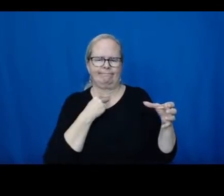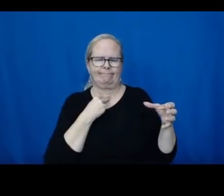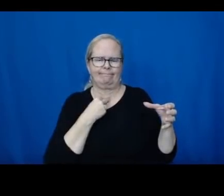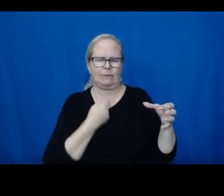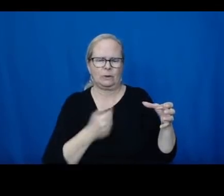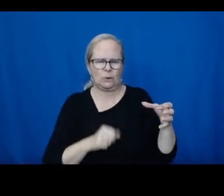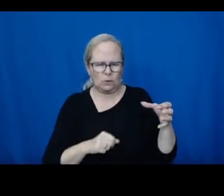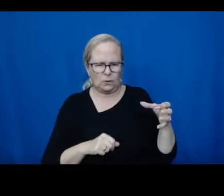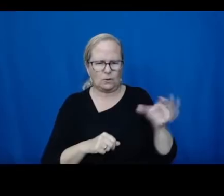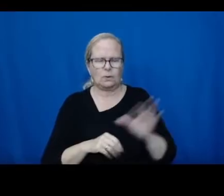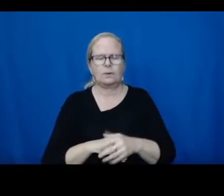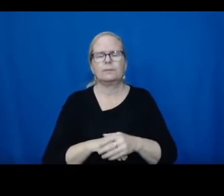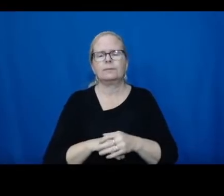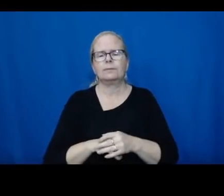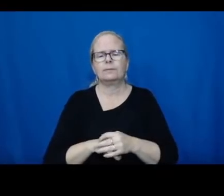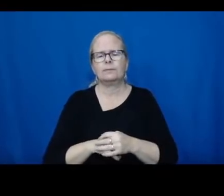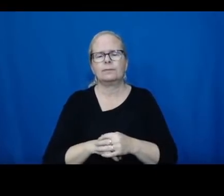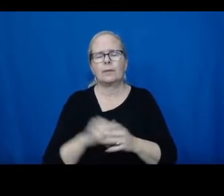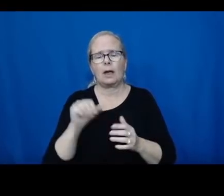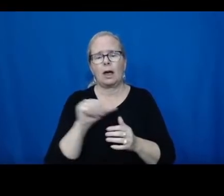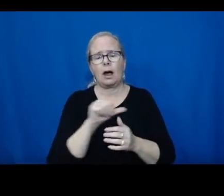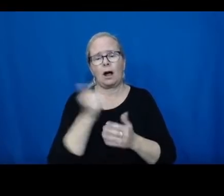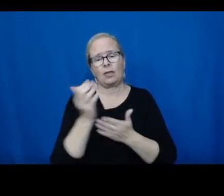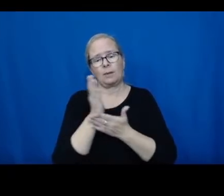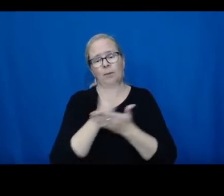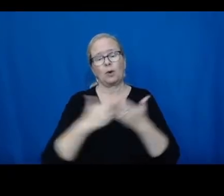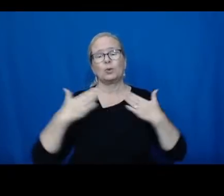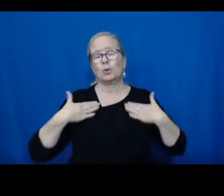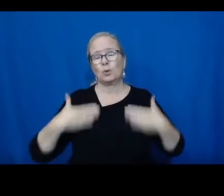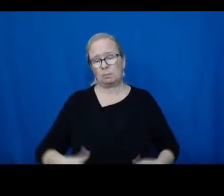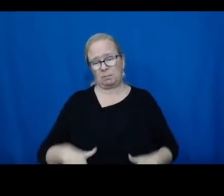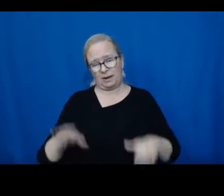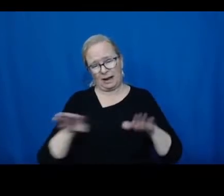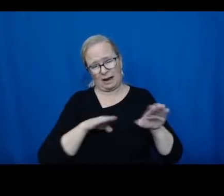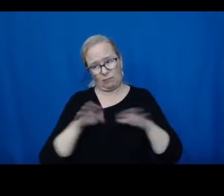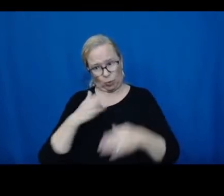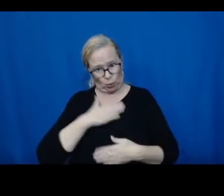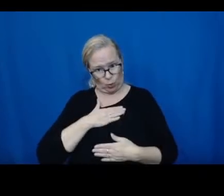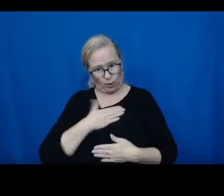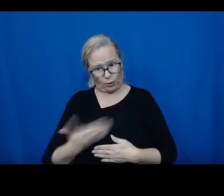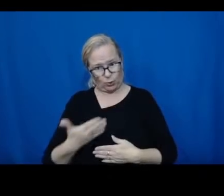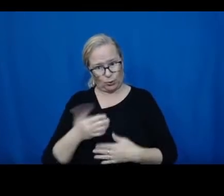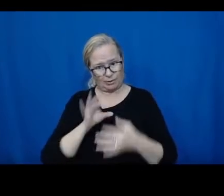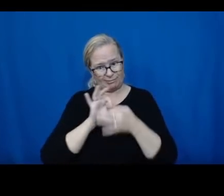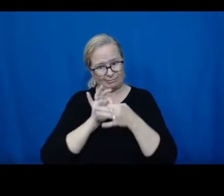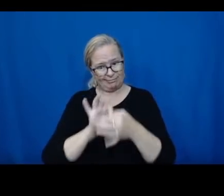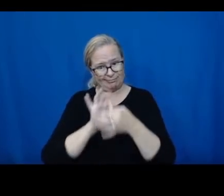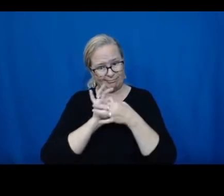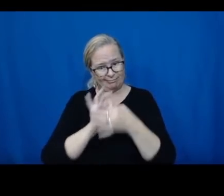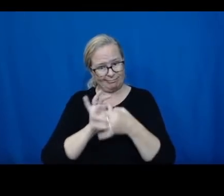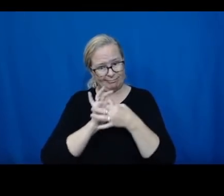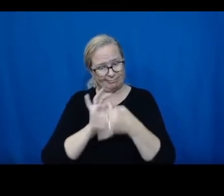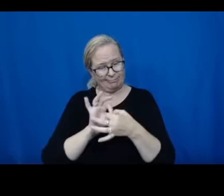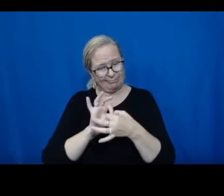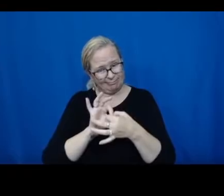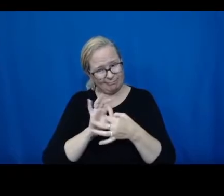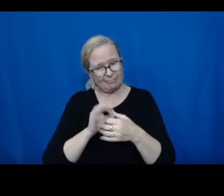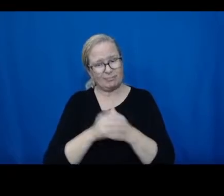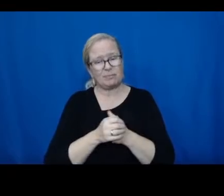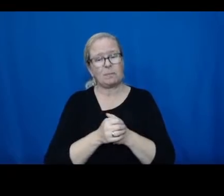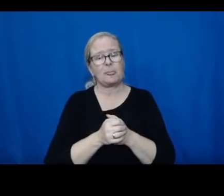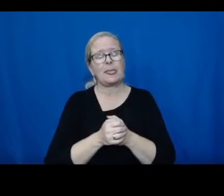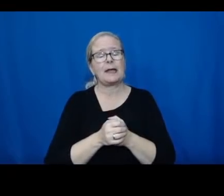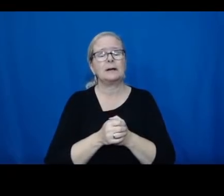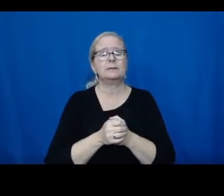And successful bits in Canada have involved, maybe it's advocacy. I don't know if I love that word